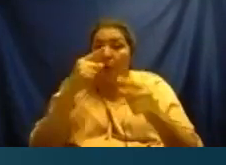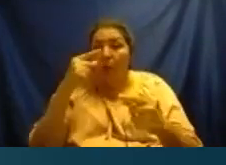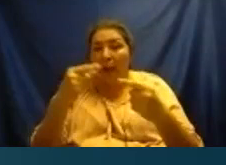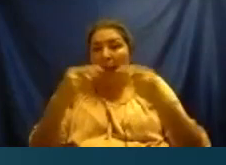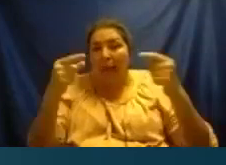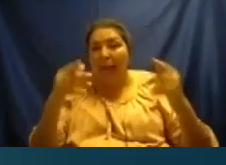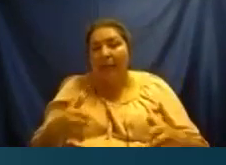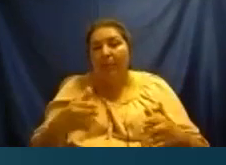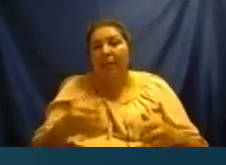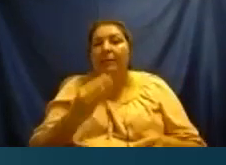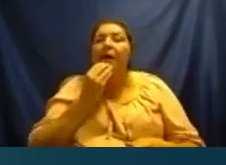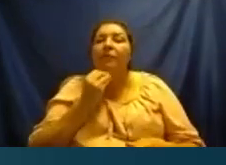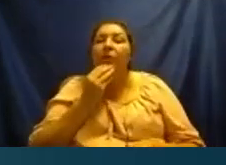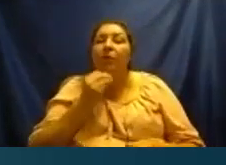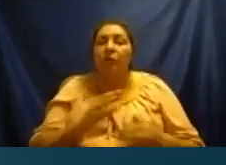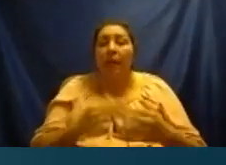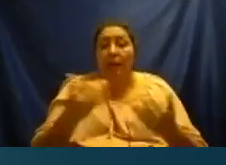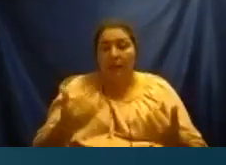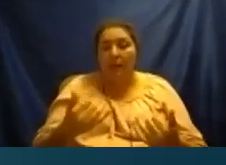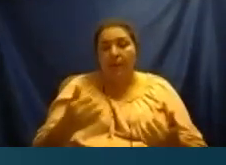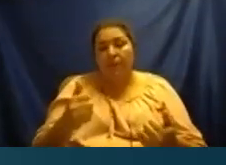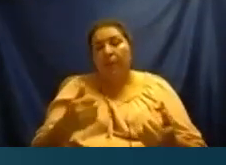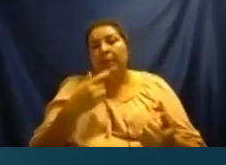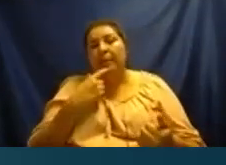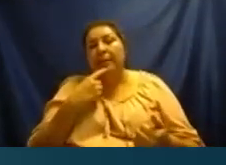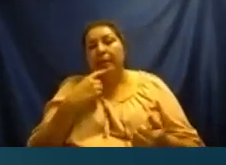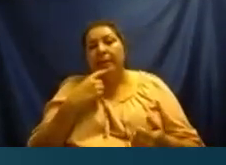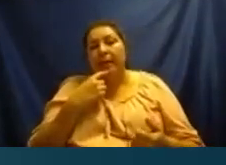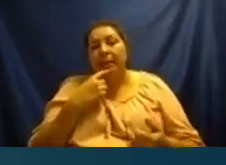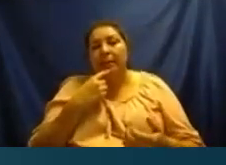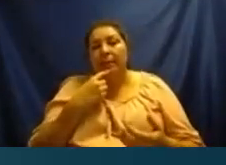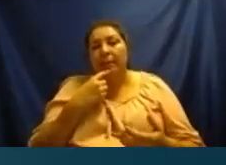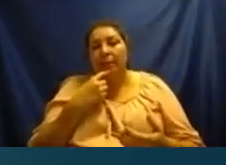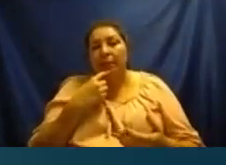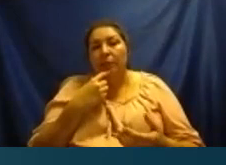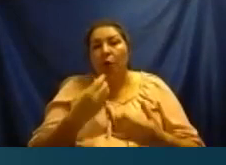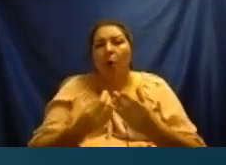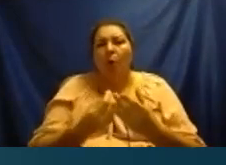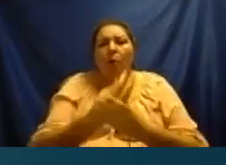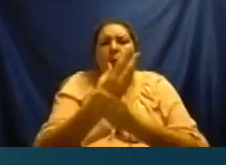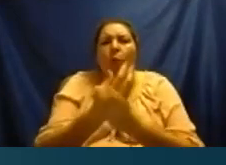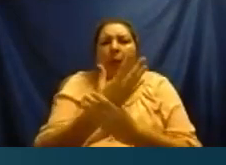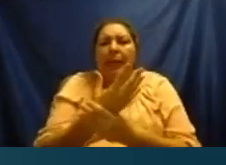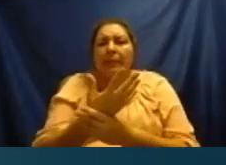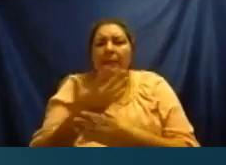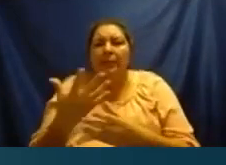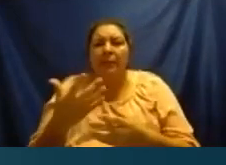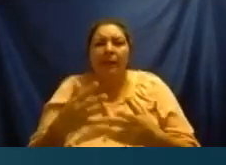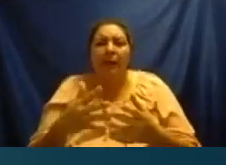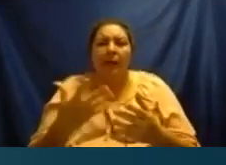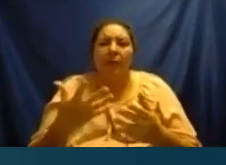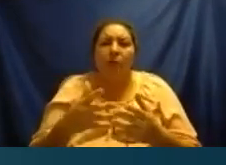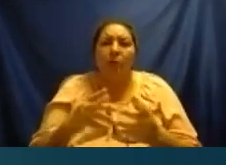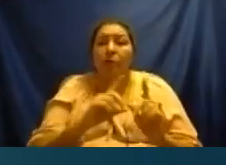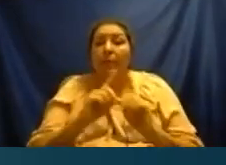us that grain shipments had been coming into Israel, and we can postulate that they were probably being cut